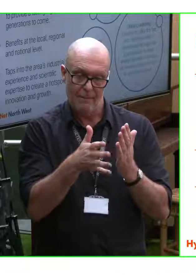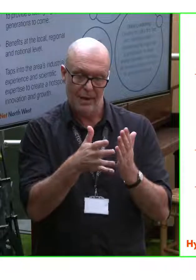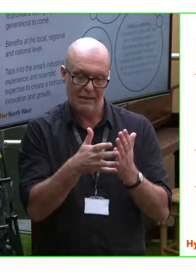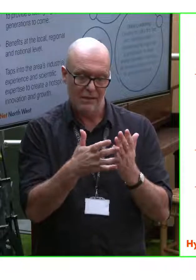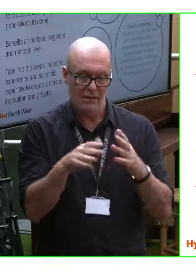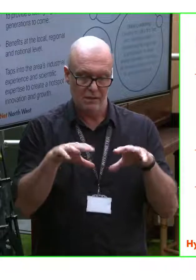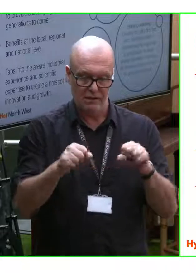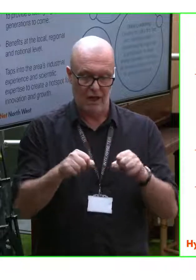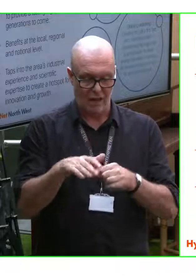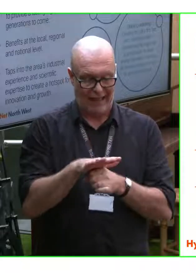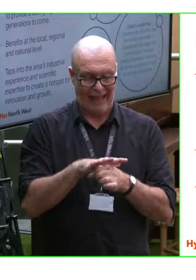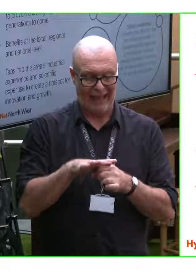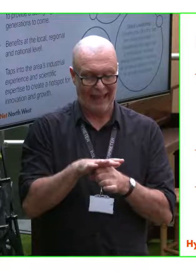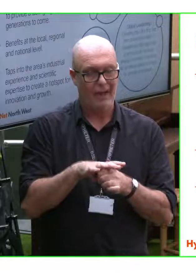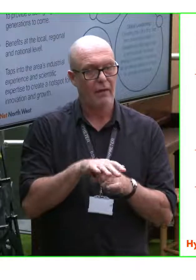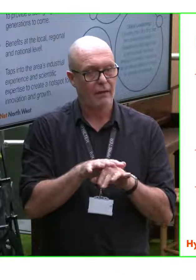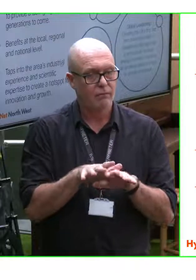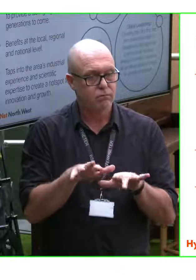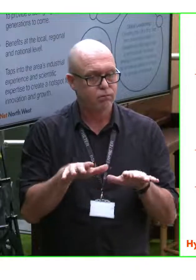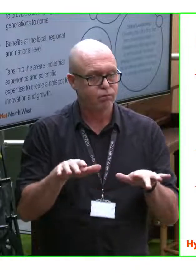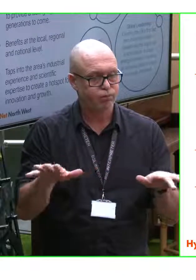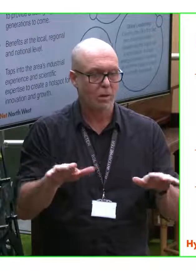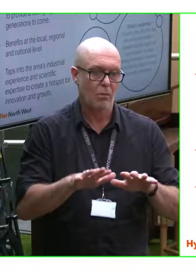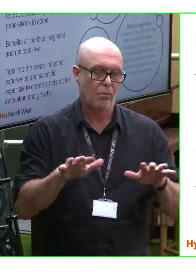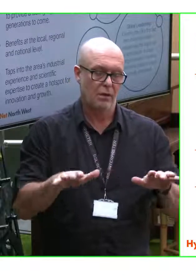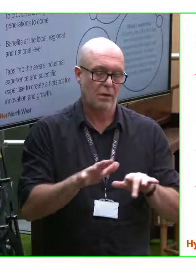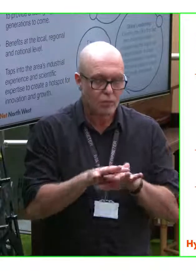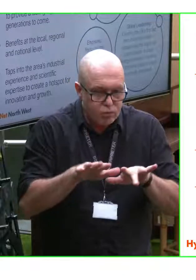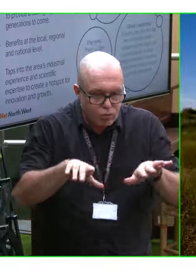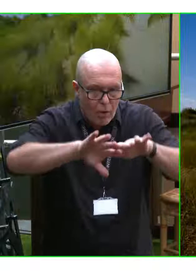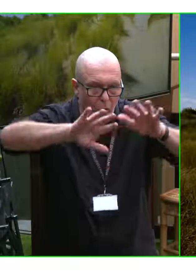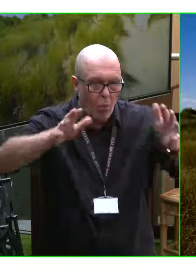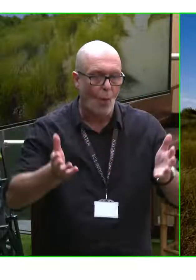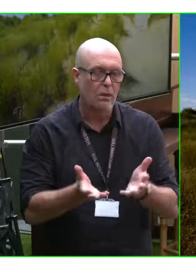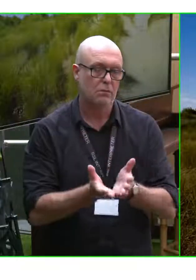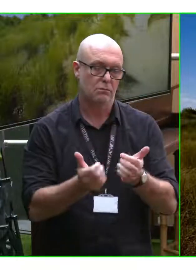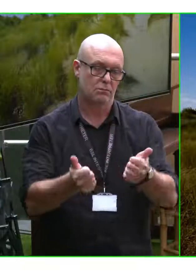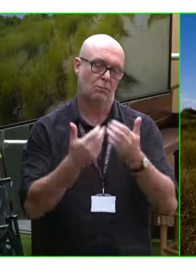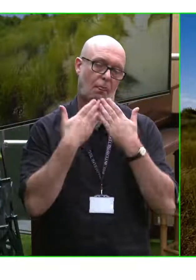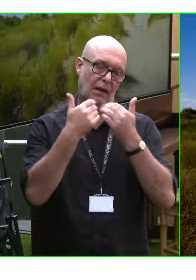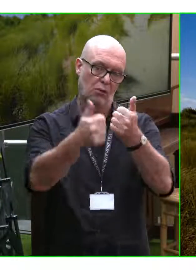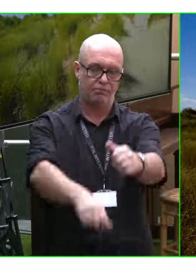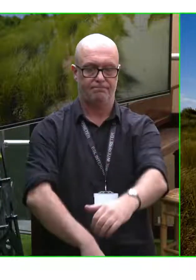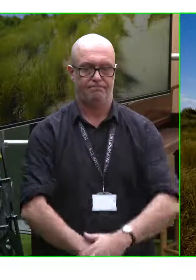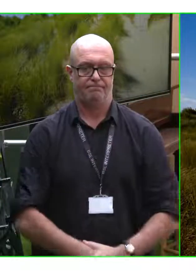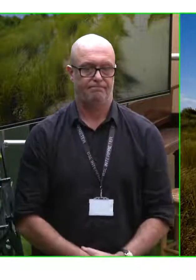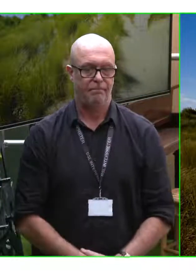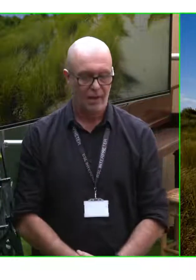country and we roll it out across the world. Thank you, Steve.